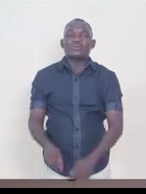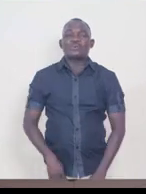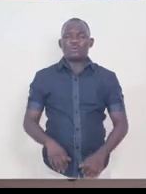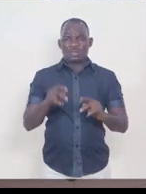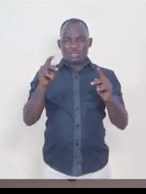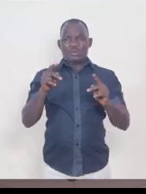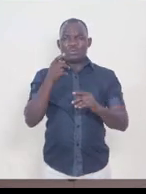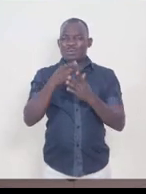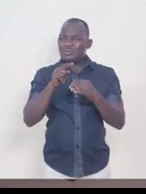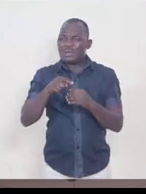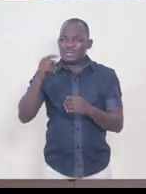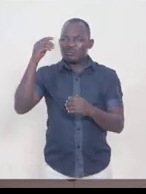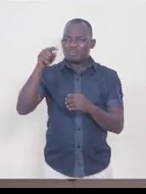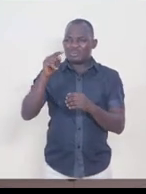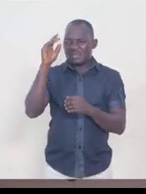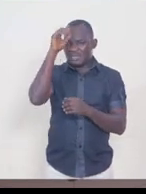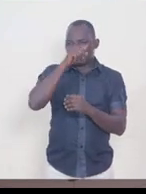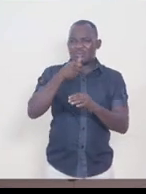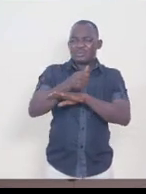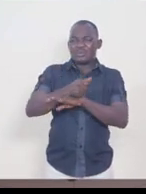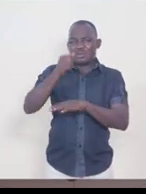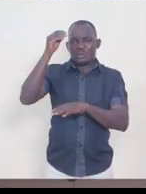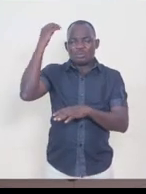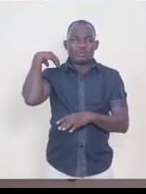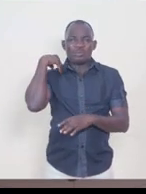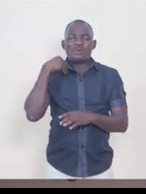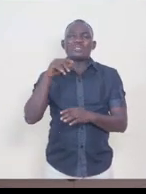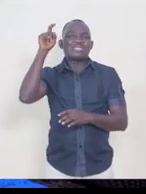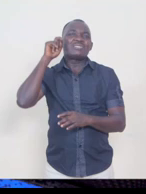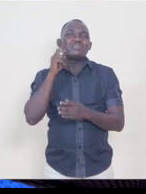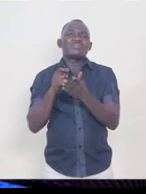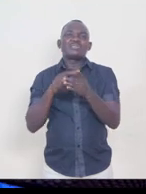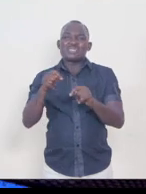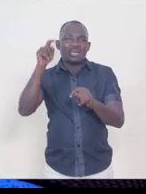the alleged sexual harassment? What about it? Do you have any proof?